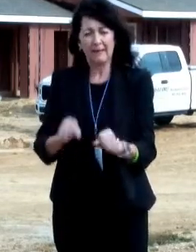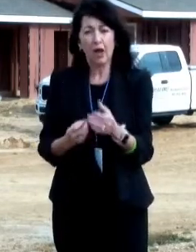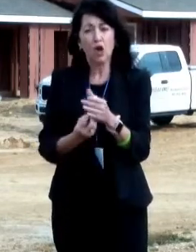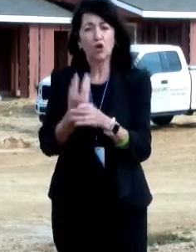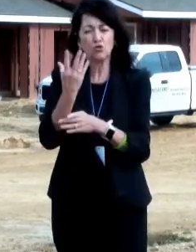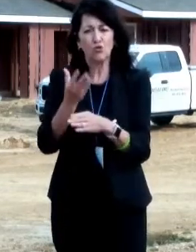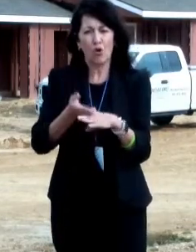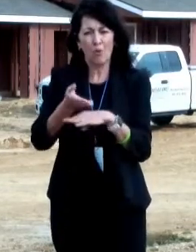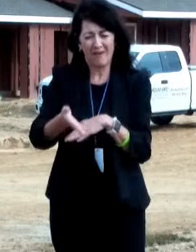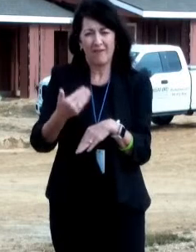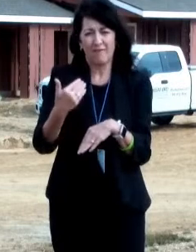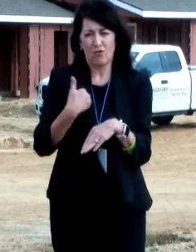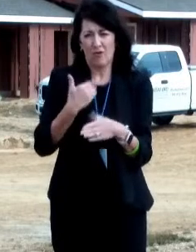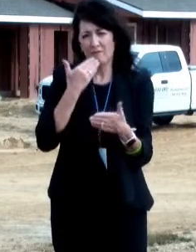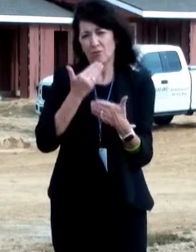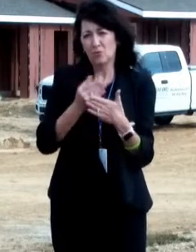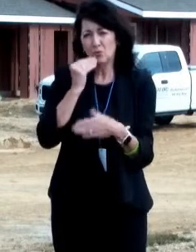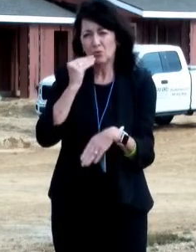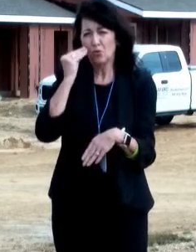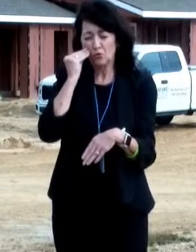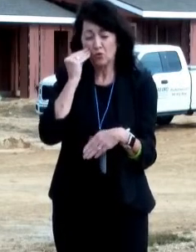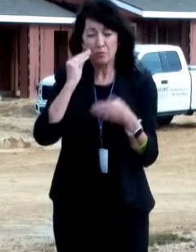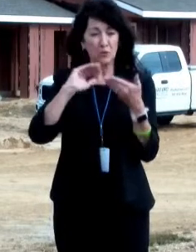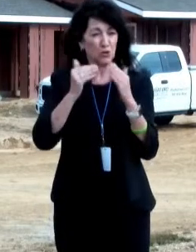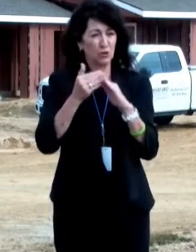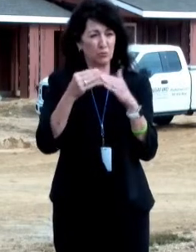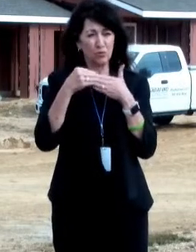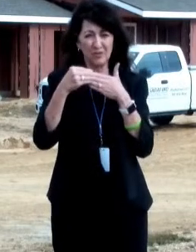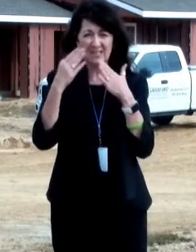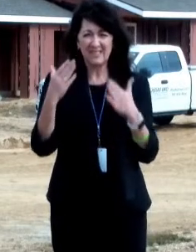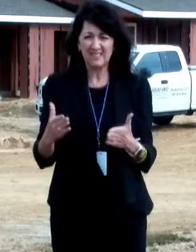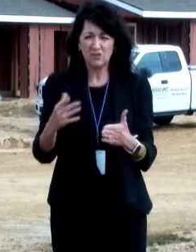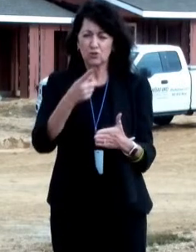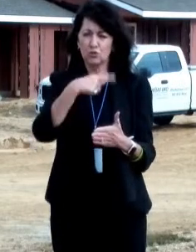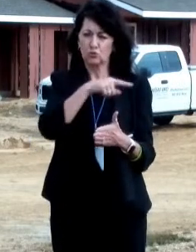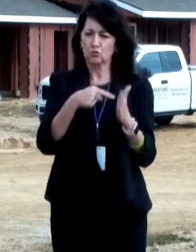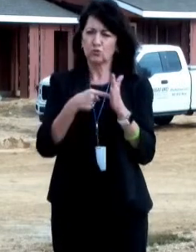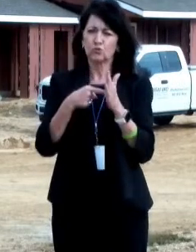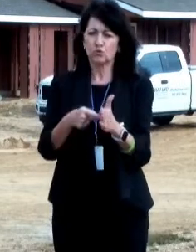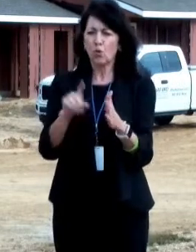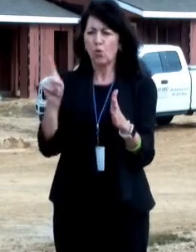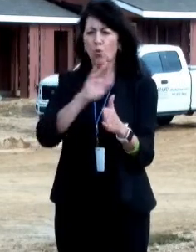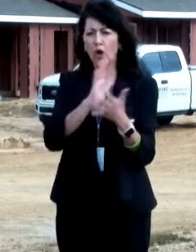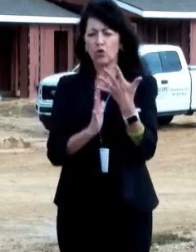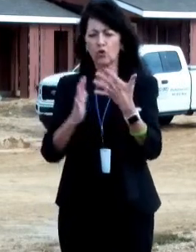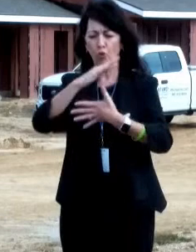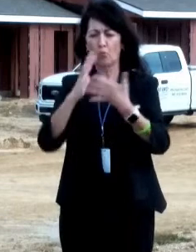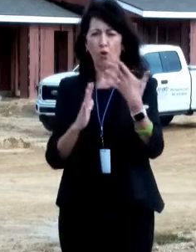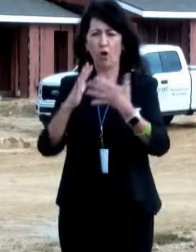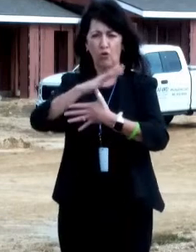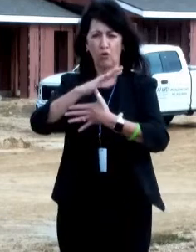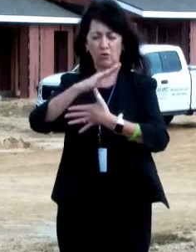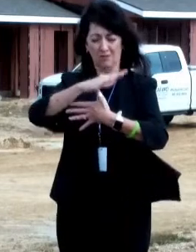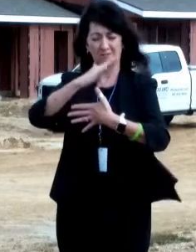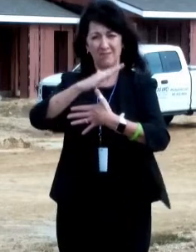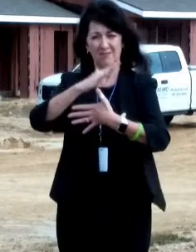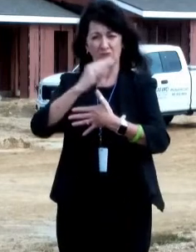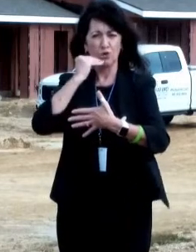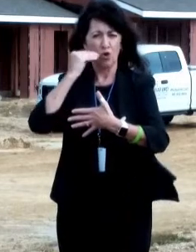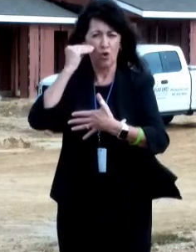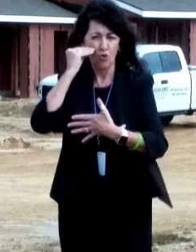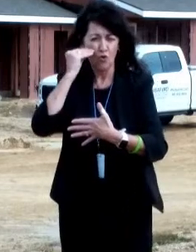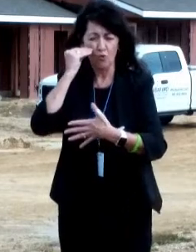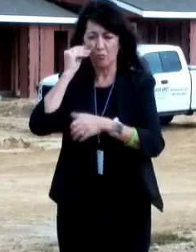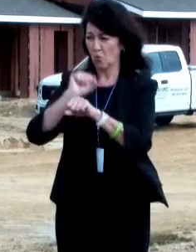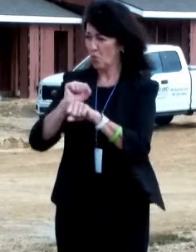builder and to the community leaders, the priorities that you've shown in terms of making sure that people from here, work here, live